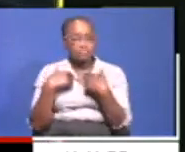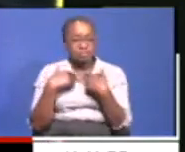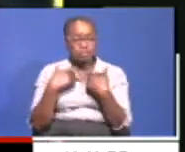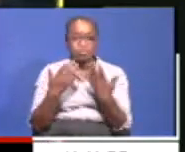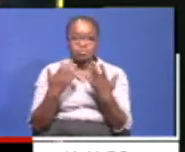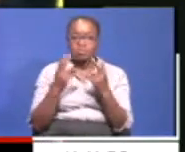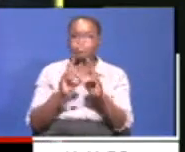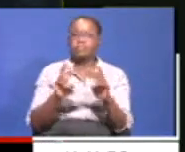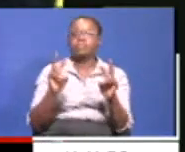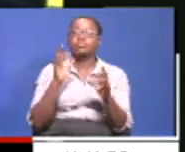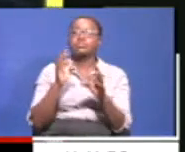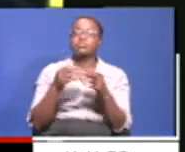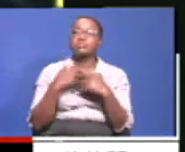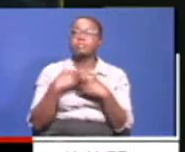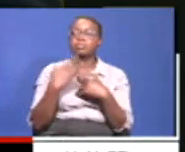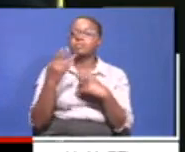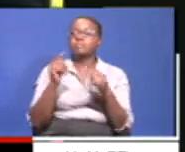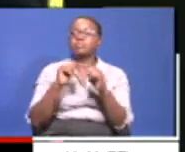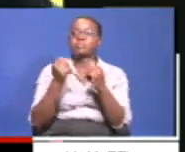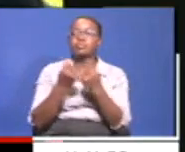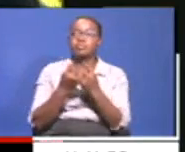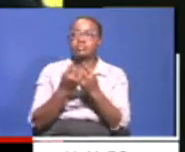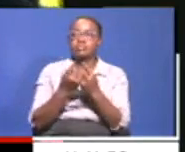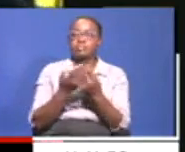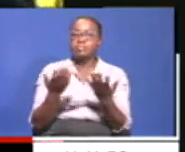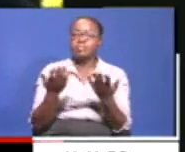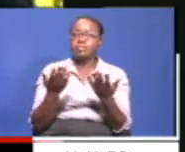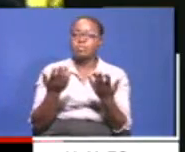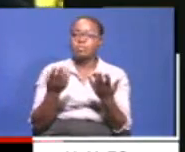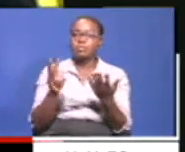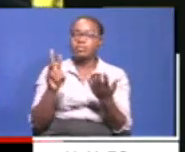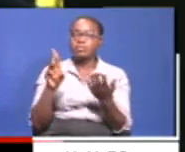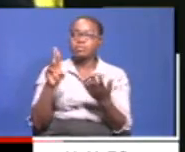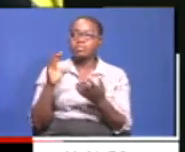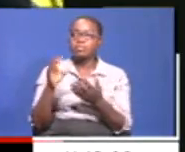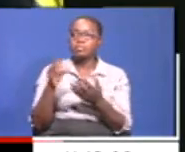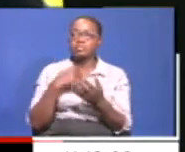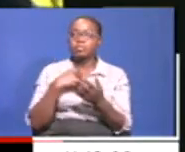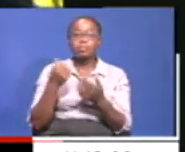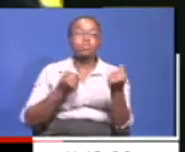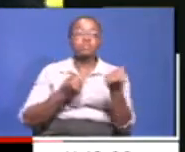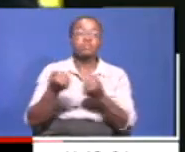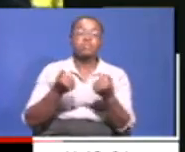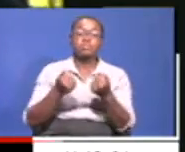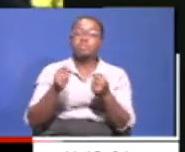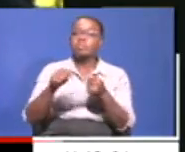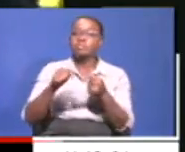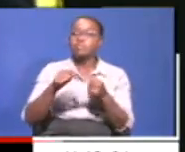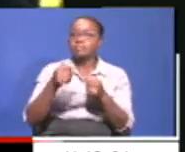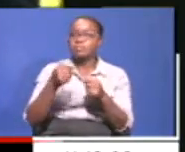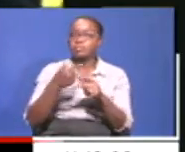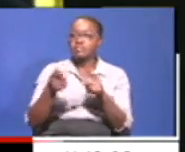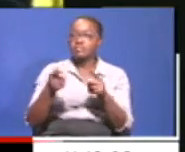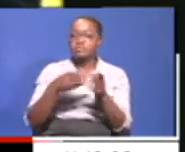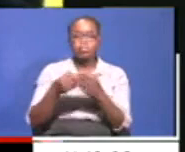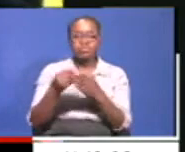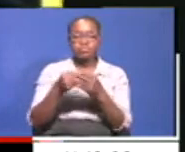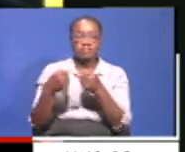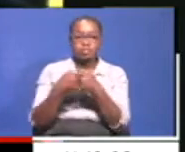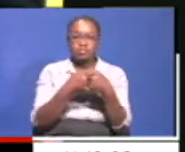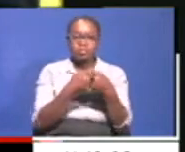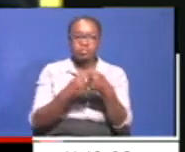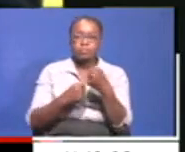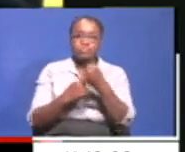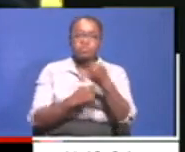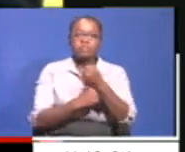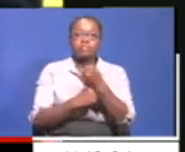were to have like 4 teams of Lionesses in this WRC, I would be driving today. But because of the financial challenges, the sponsorship that we